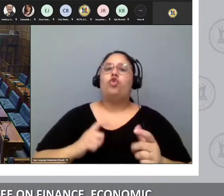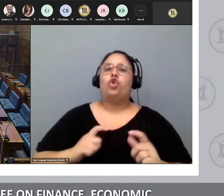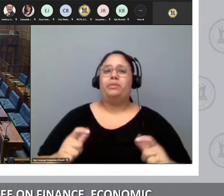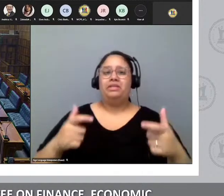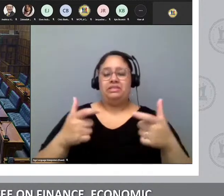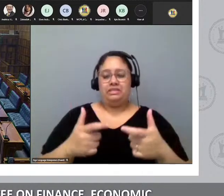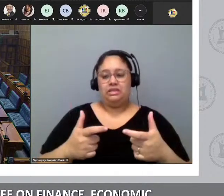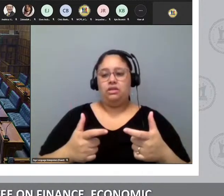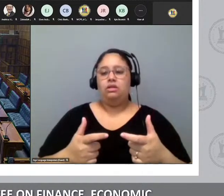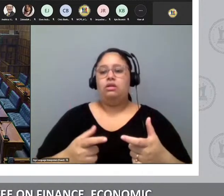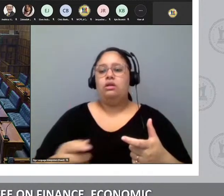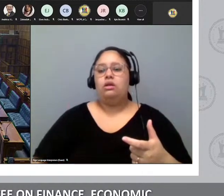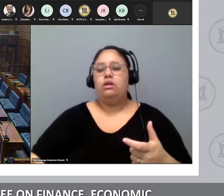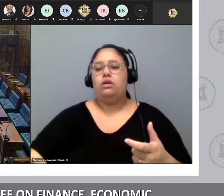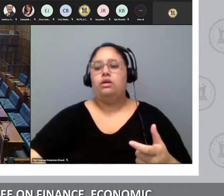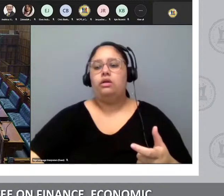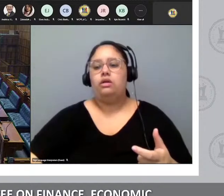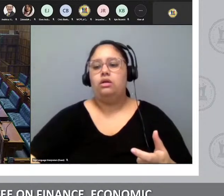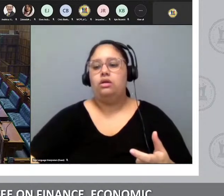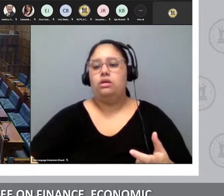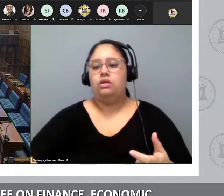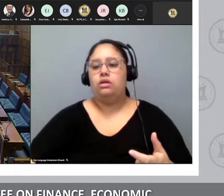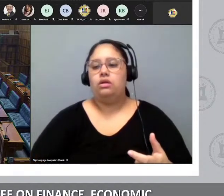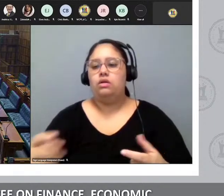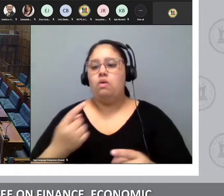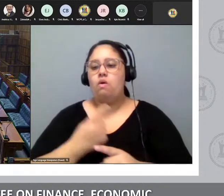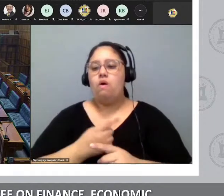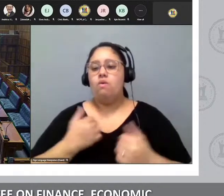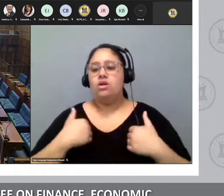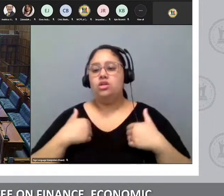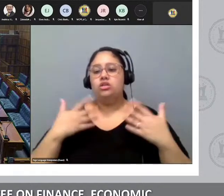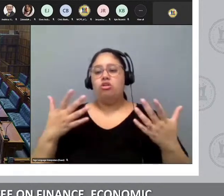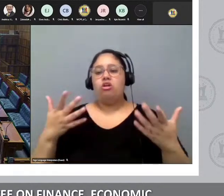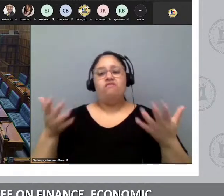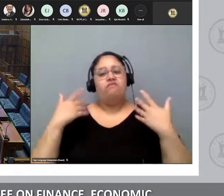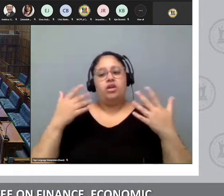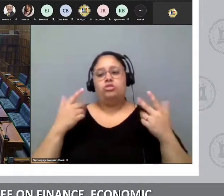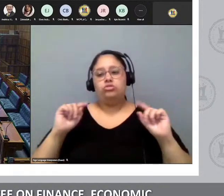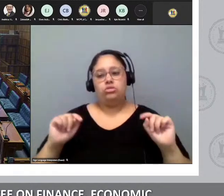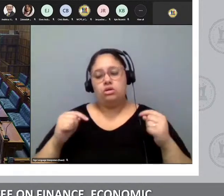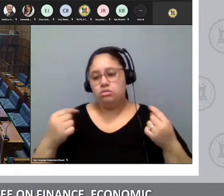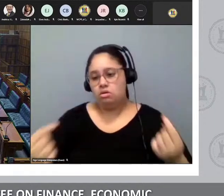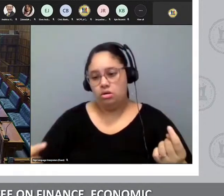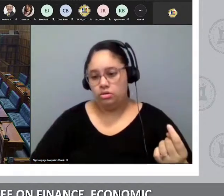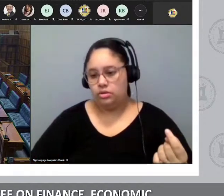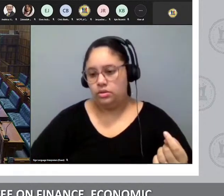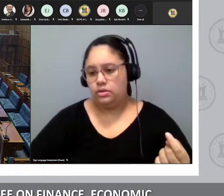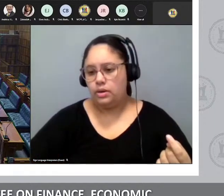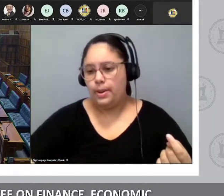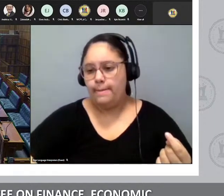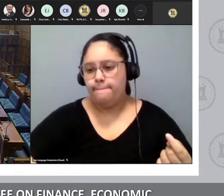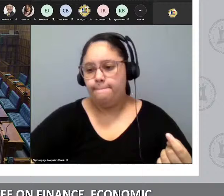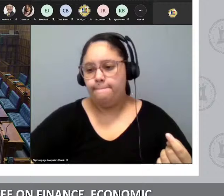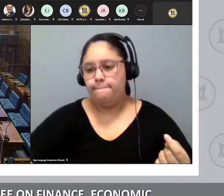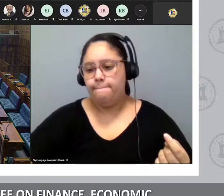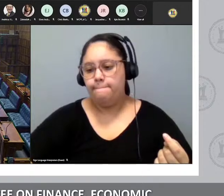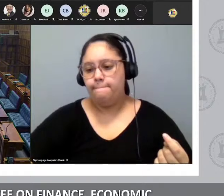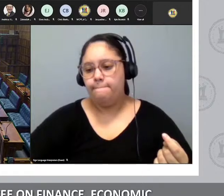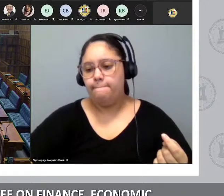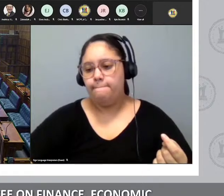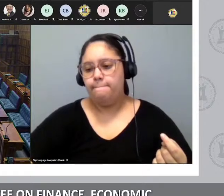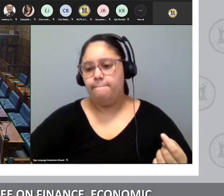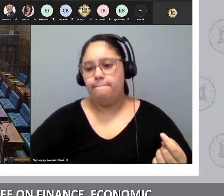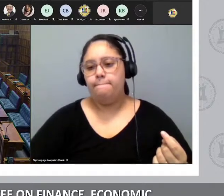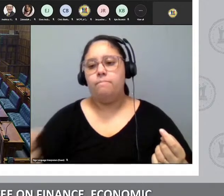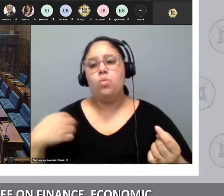indeed not to always start a fresh you know I think where we are and in terms of understanding the